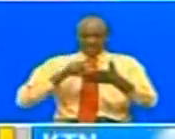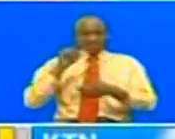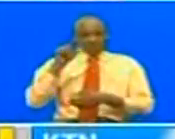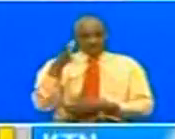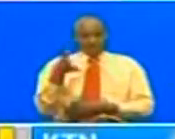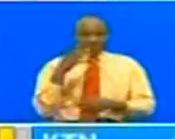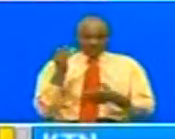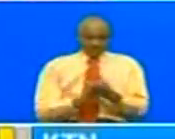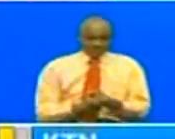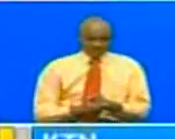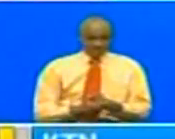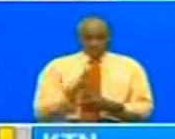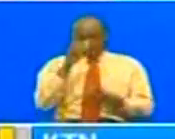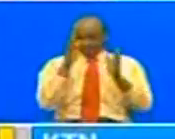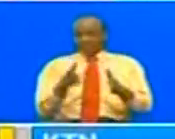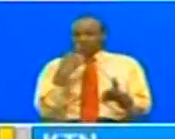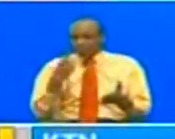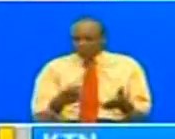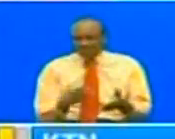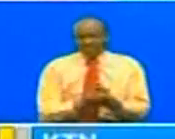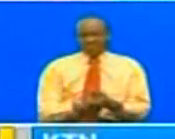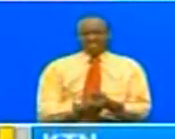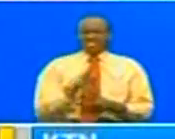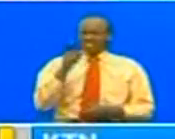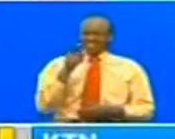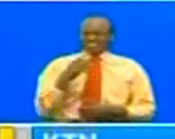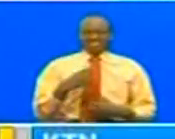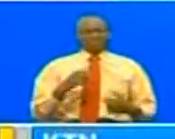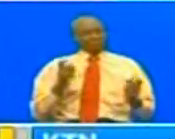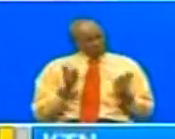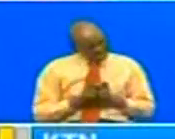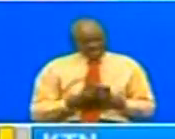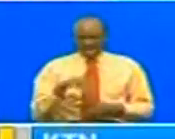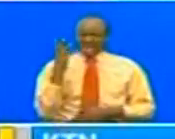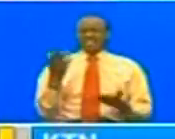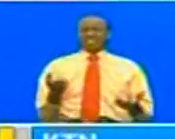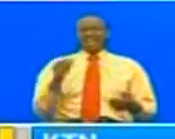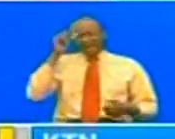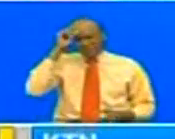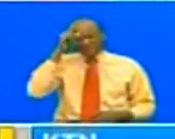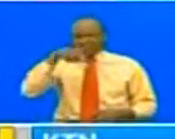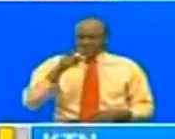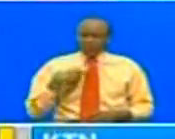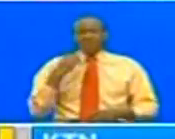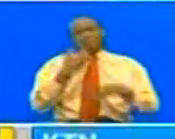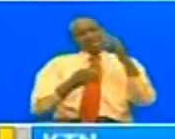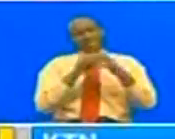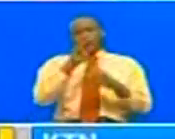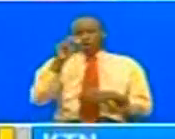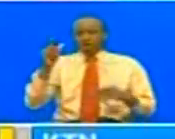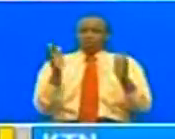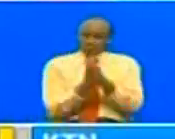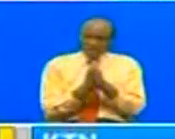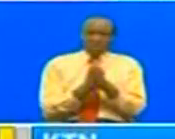tweet here. Sylvester Ora says the reaction is agonizingly slow. Is the government going to build a wall between the Pokot